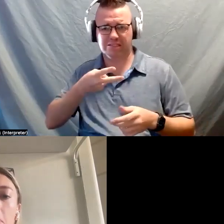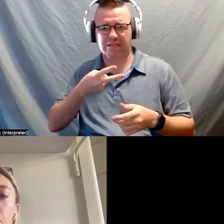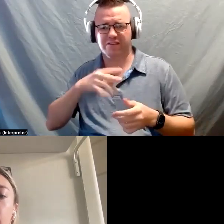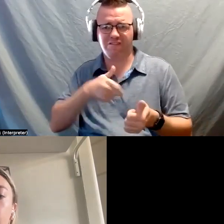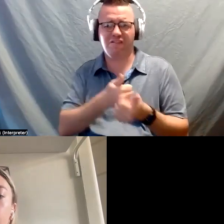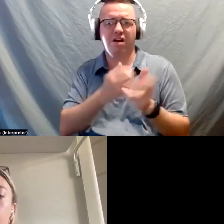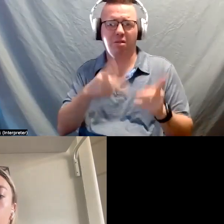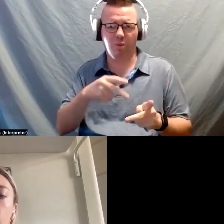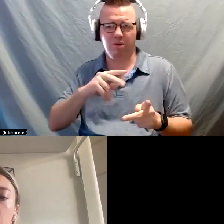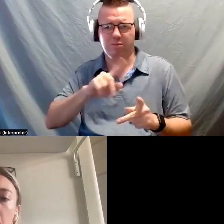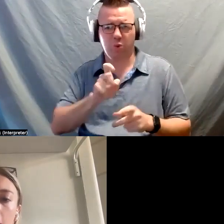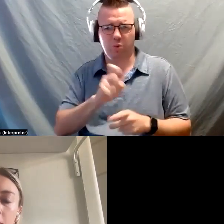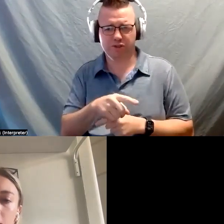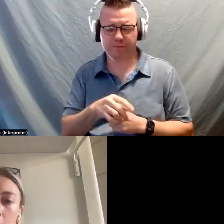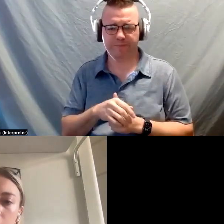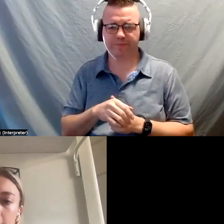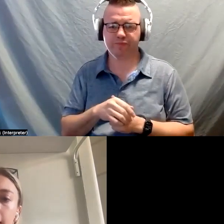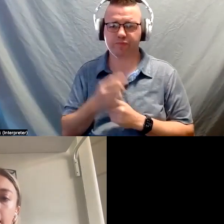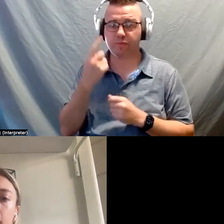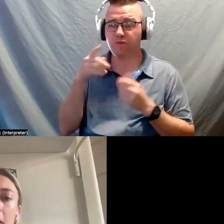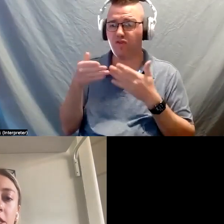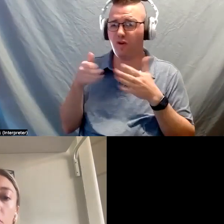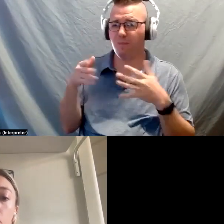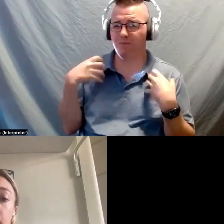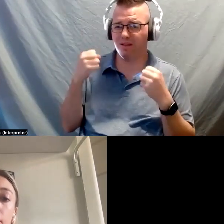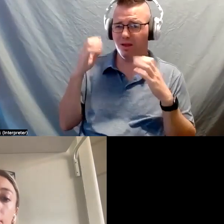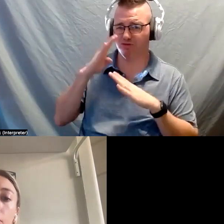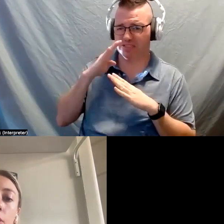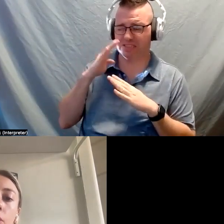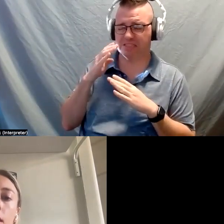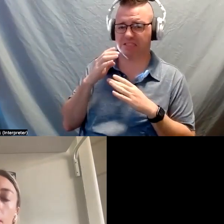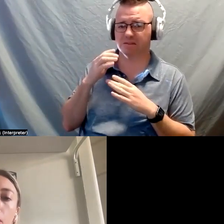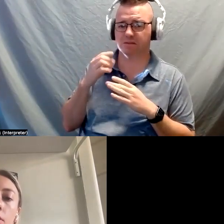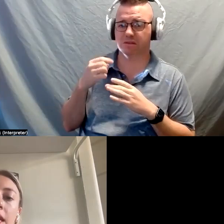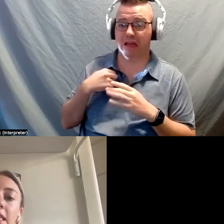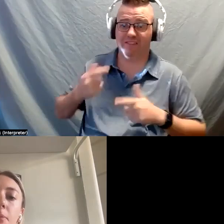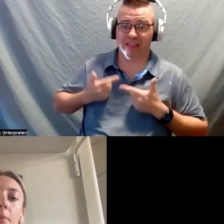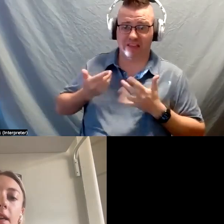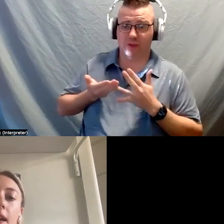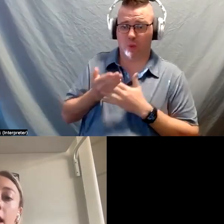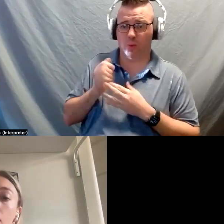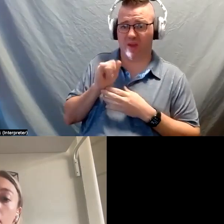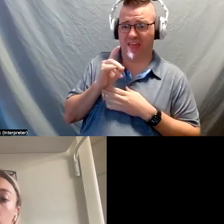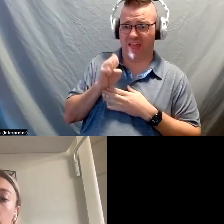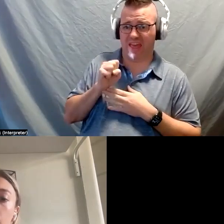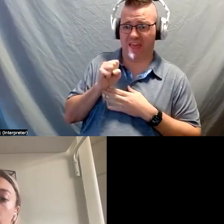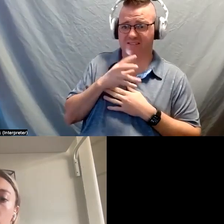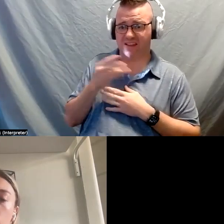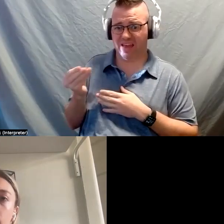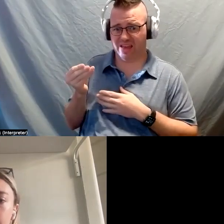that regarding public health crises, as someone who has lived through both the AIDS epidemic and now